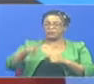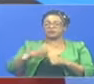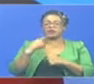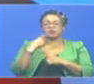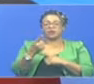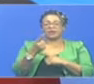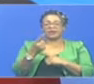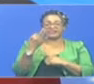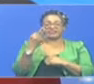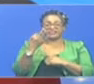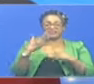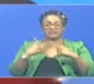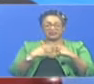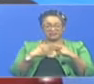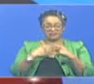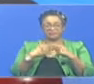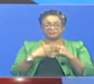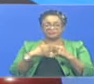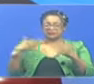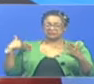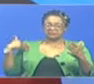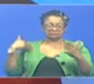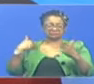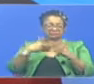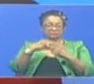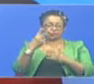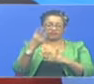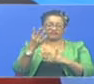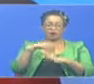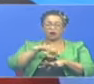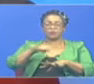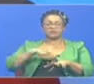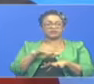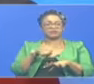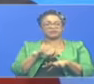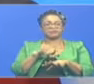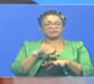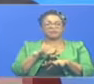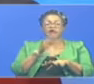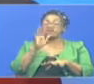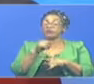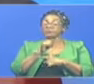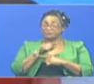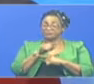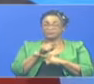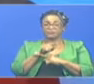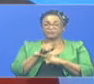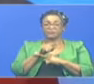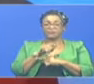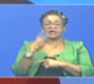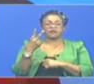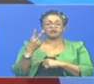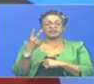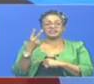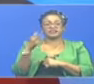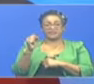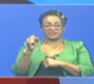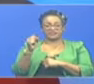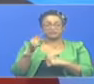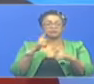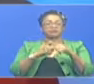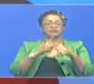1,139 samples in the last 24 hours. Out of this number, 25 have tested positive